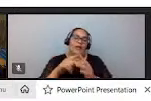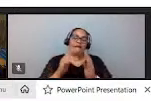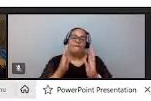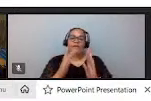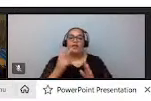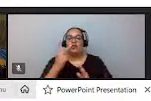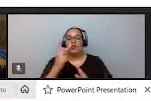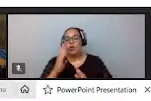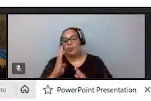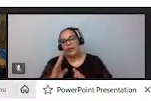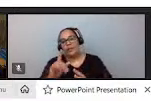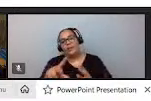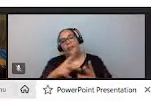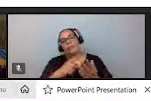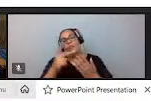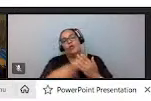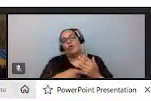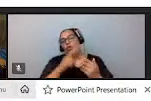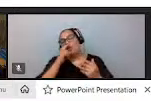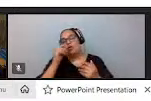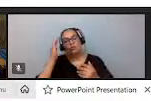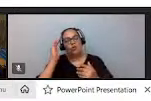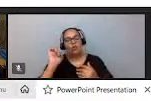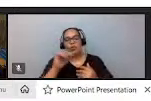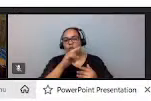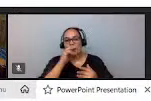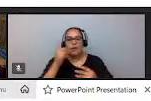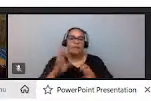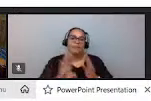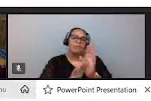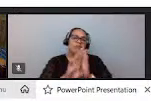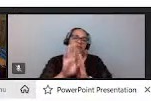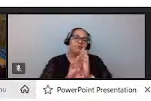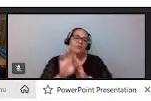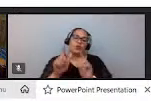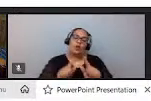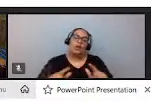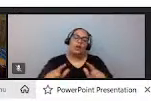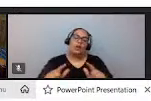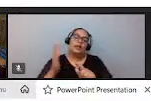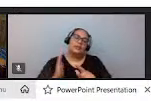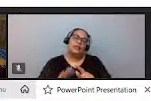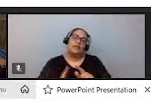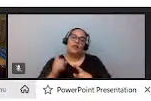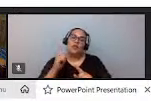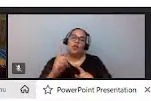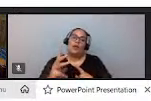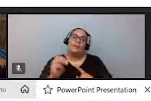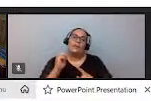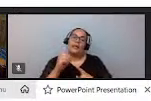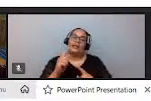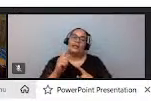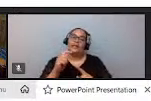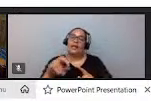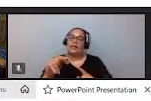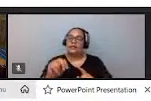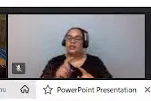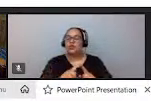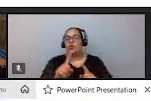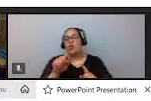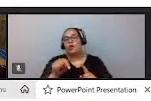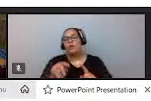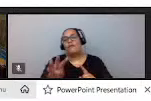2B as the project is known uh in that's increasing the landside capacity from 1 million tons to 1.4